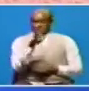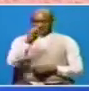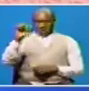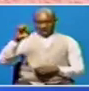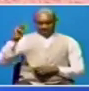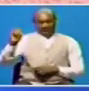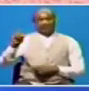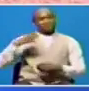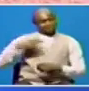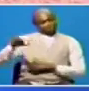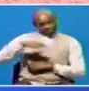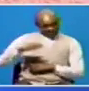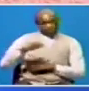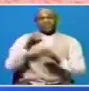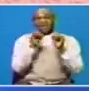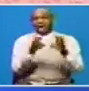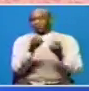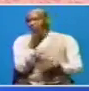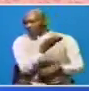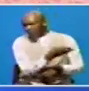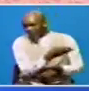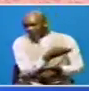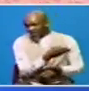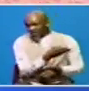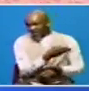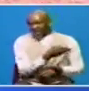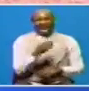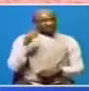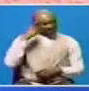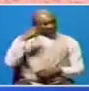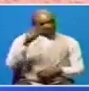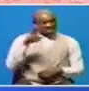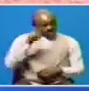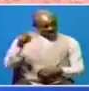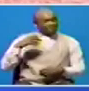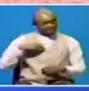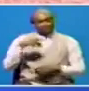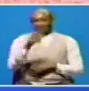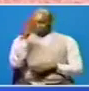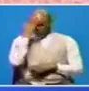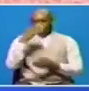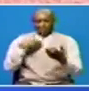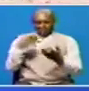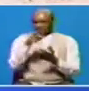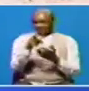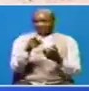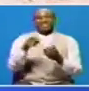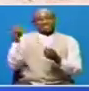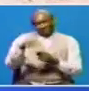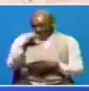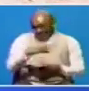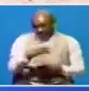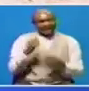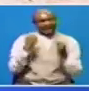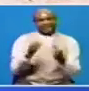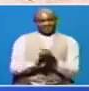people, the city councils, I don't think if the Nema people or the city councils knows about the informal settlements. The good thing is